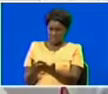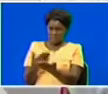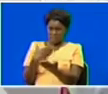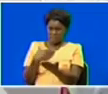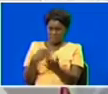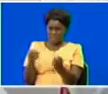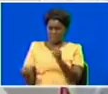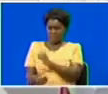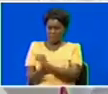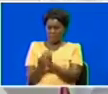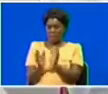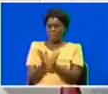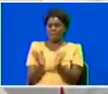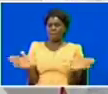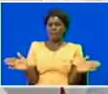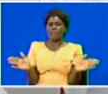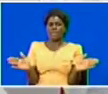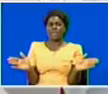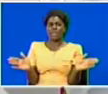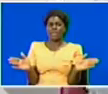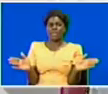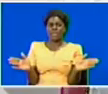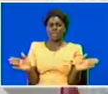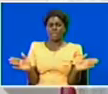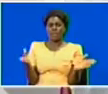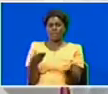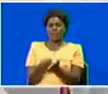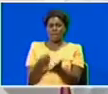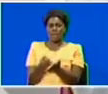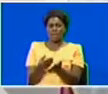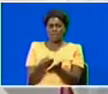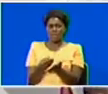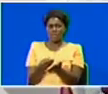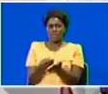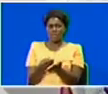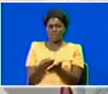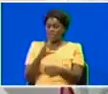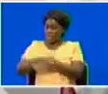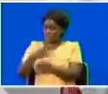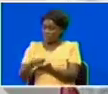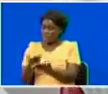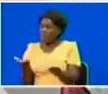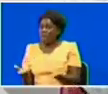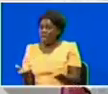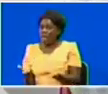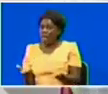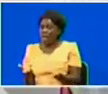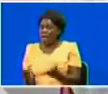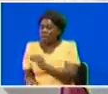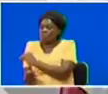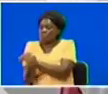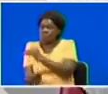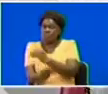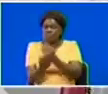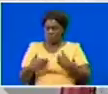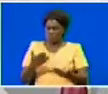transparency into public politics and honesty. All right. So the guys who are vying should be asked, where are you getting your money from? Because they're dishing out money, bribing people, t-shirts